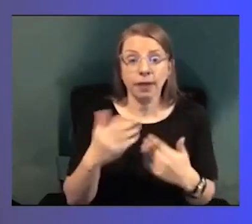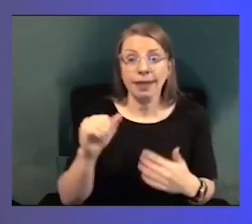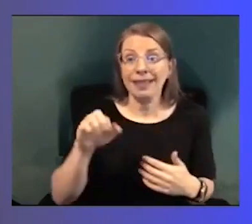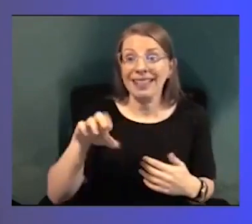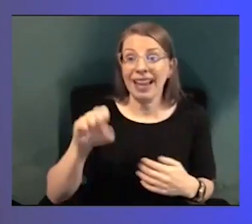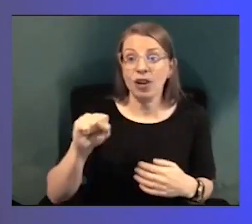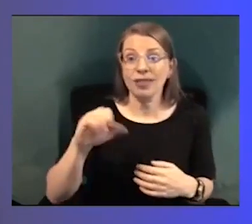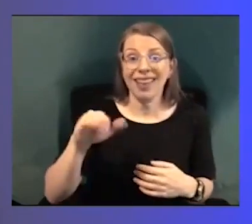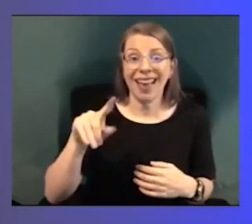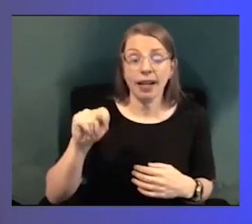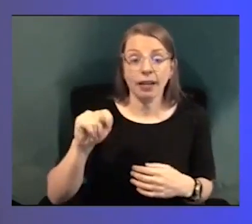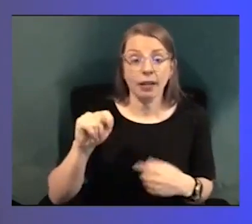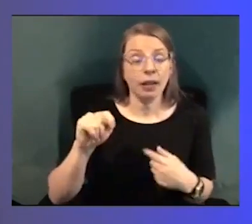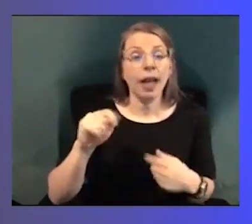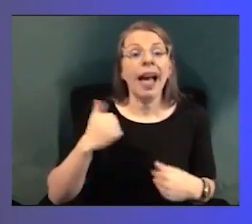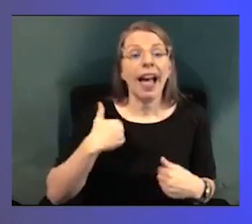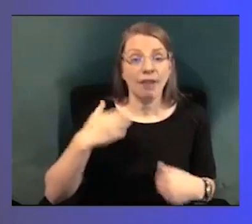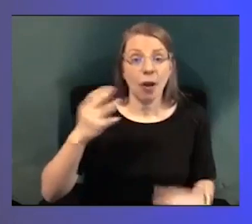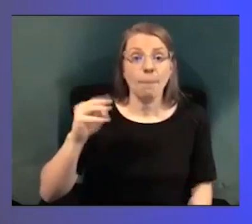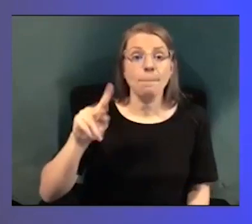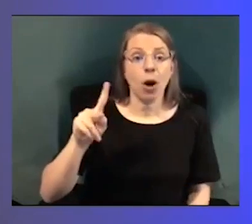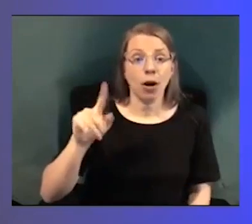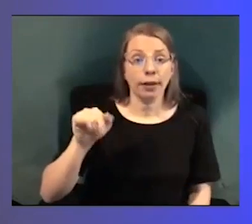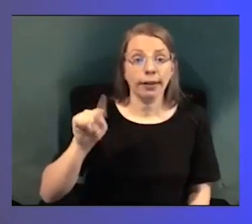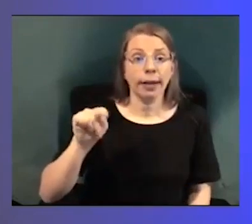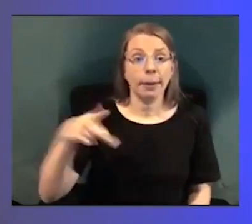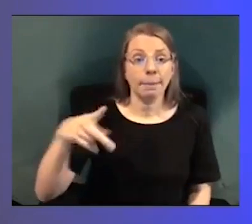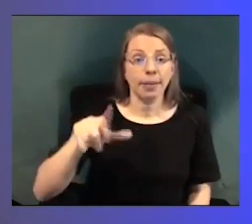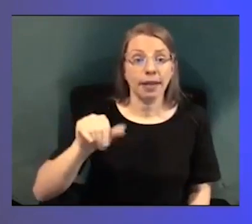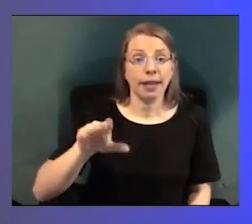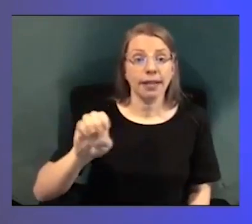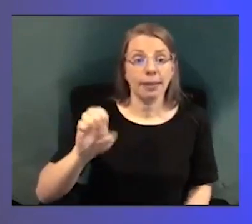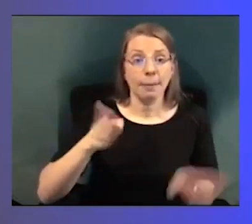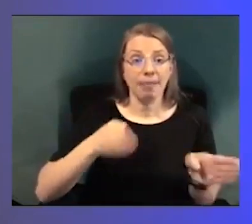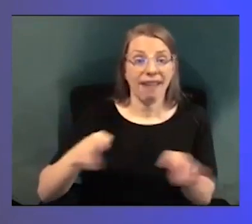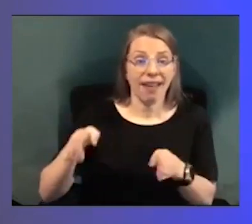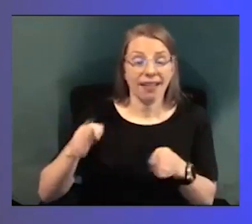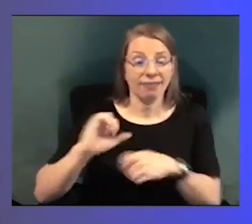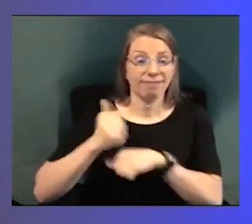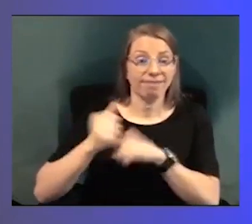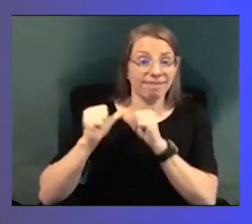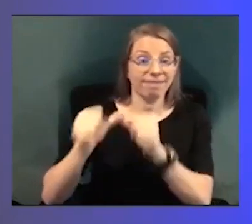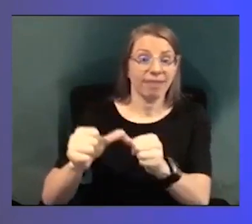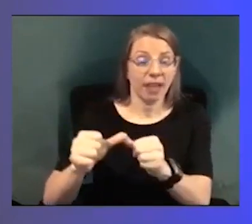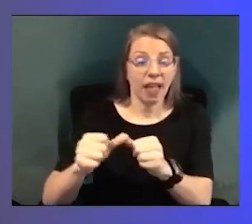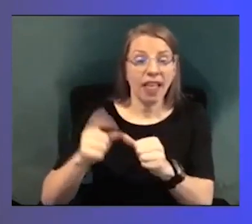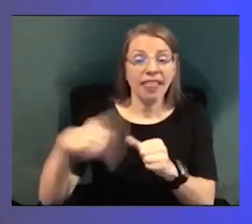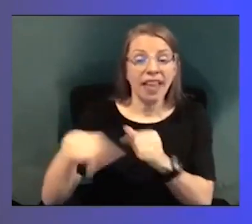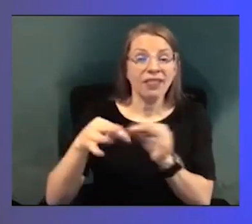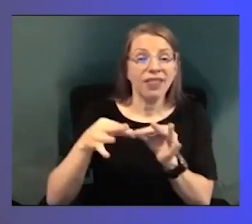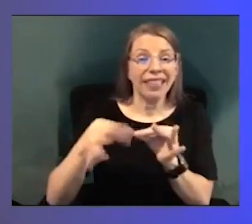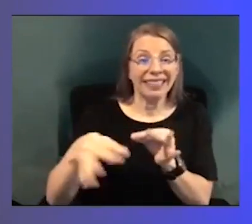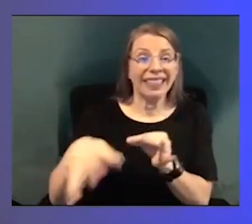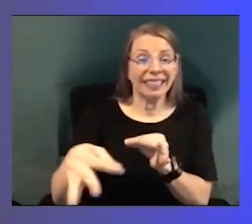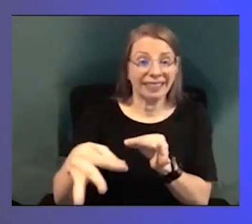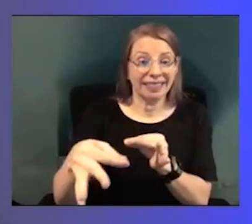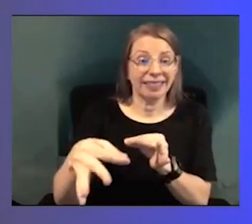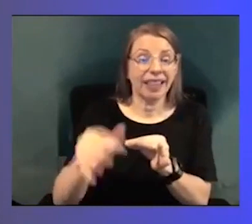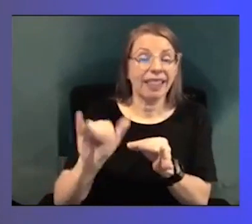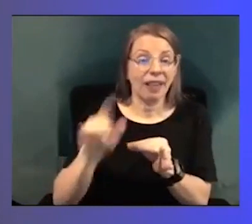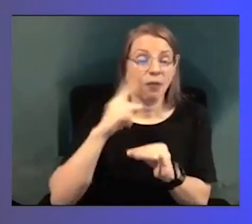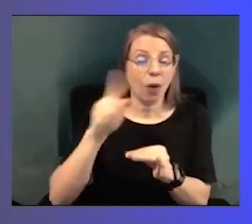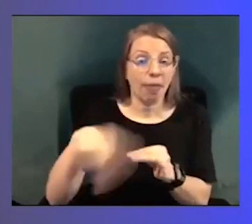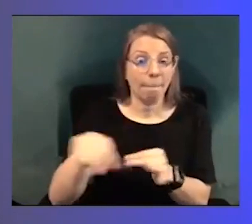plans available now for a longer length of time than we've ever had before. They've extended that. We've got folks here to